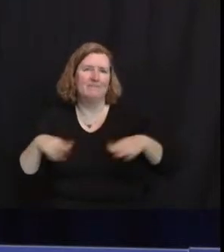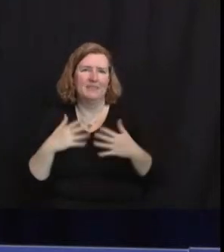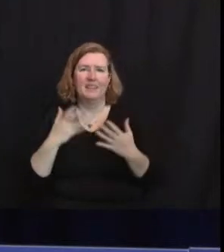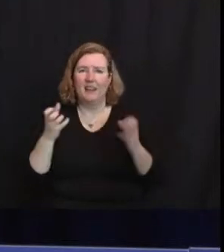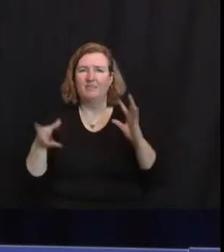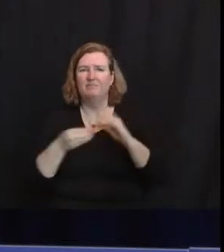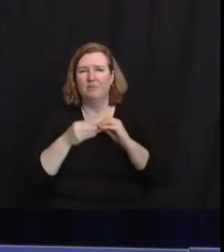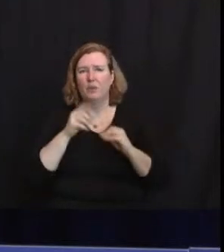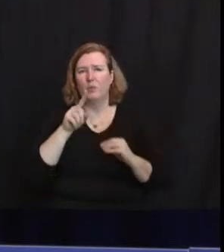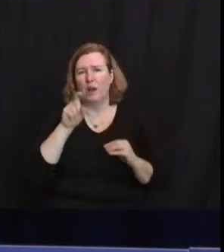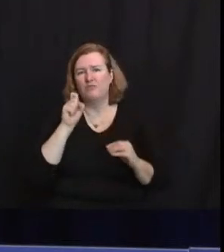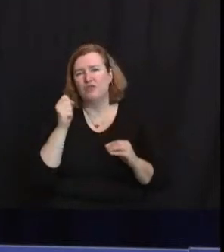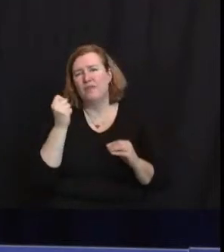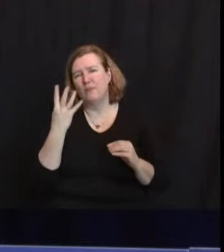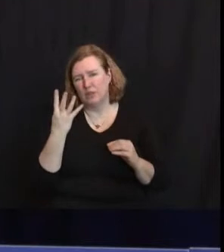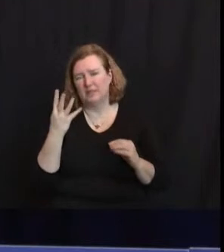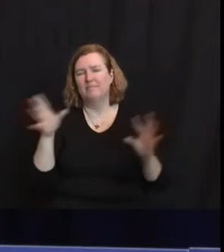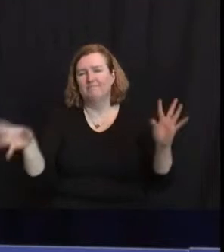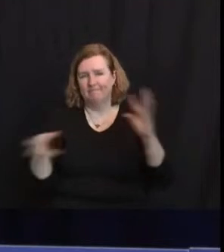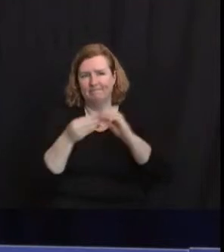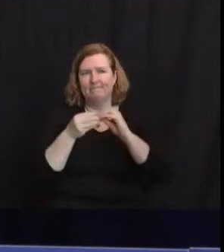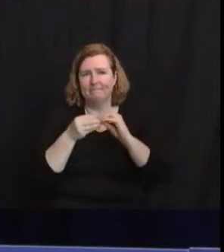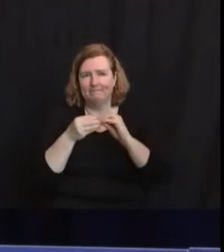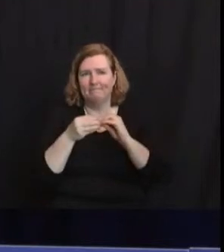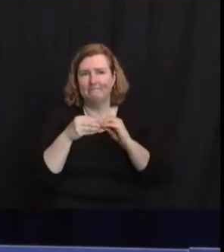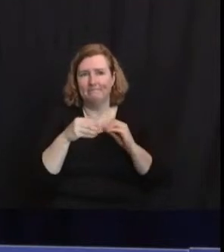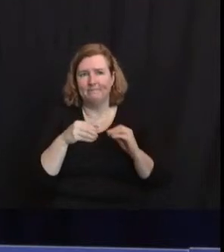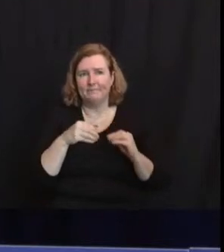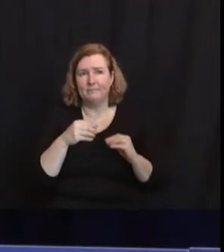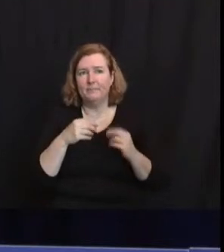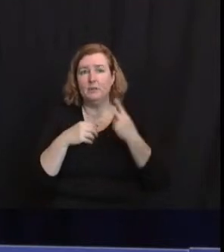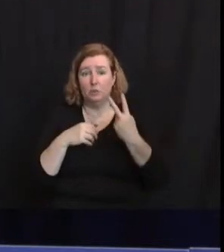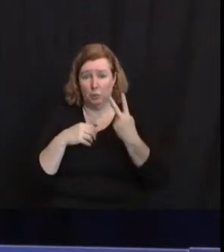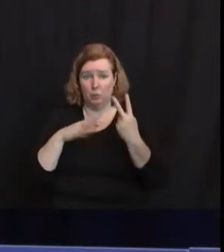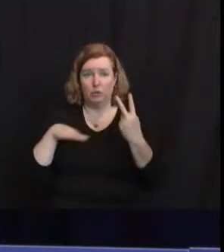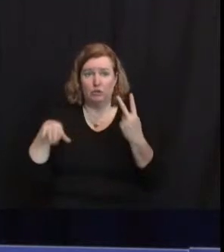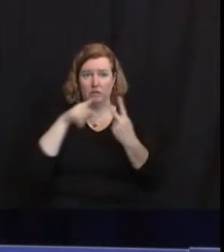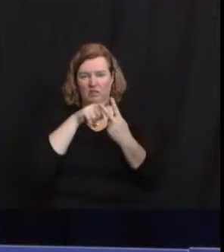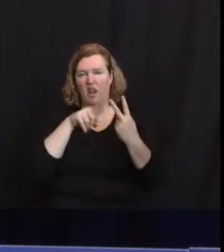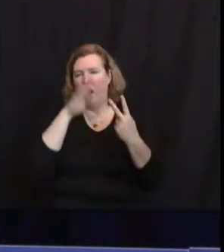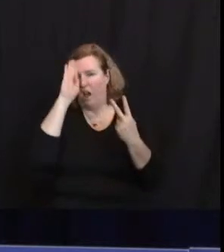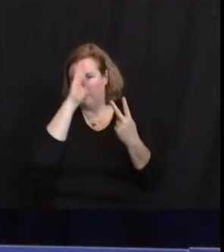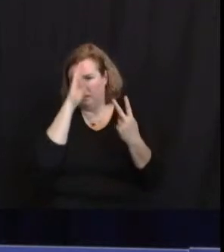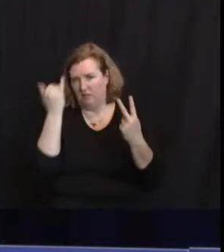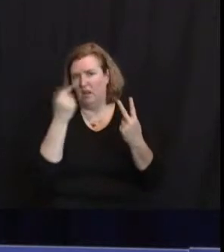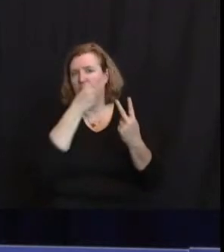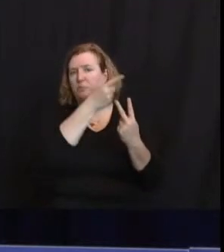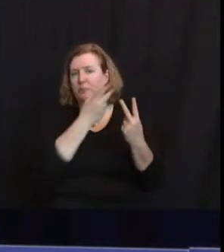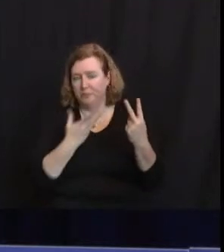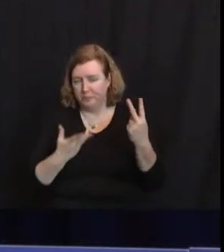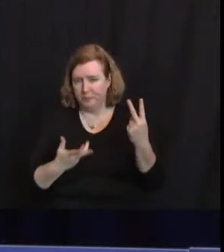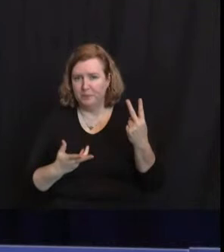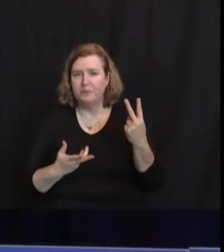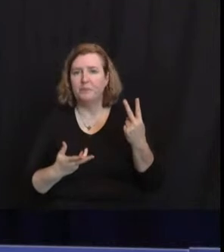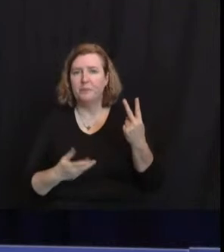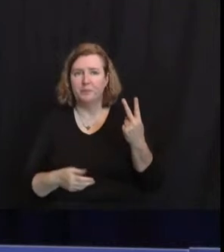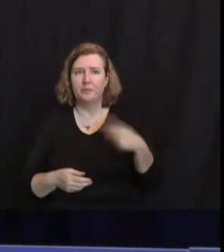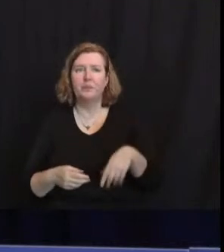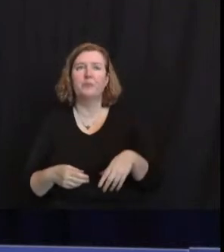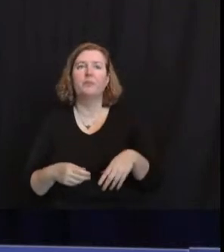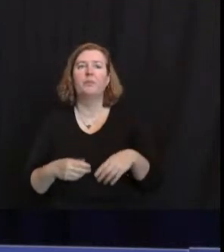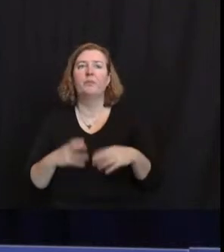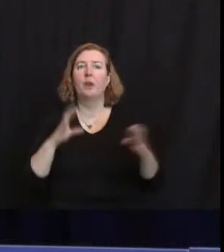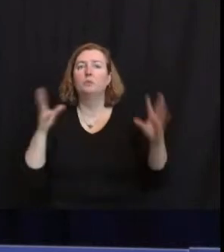114 cumulative cases in our state. 2 of those children are hospitalized. We are reporting a total